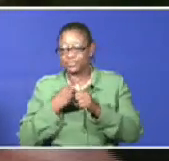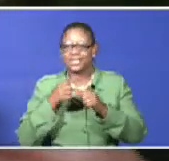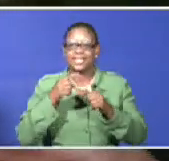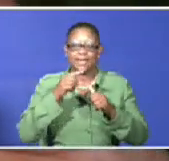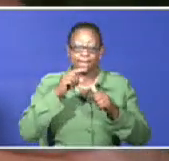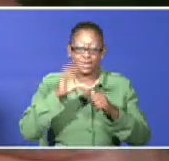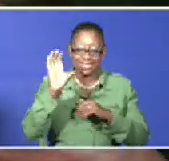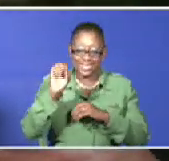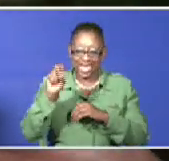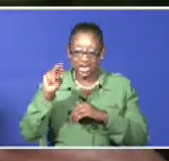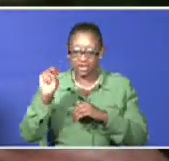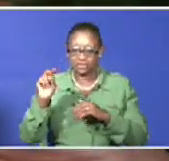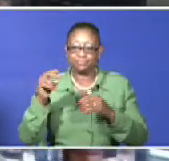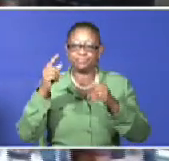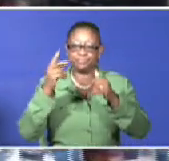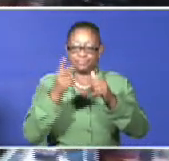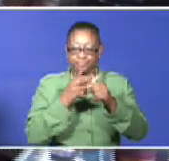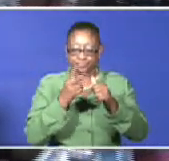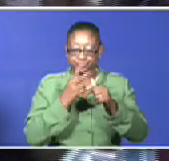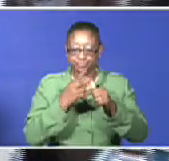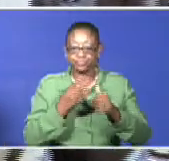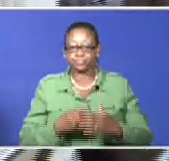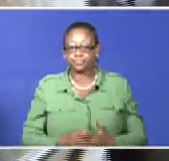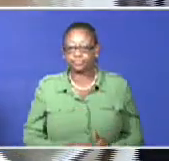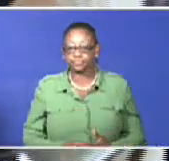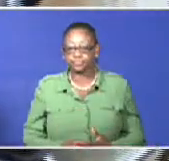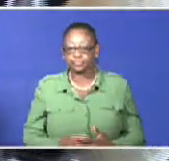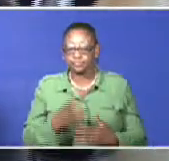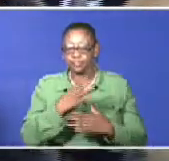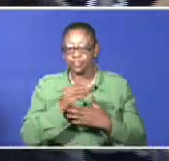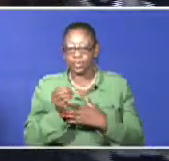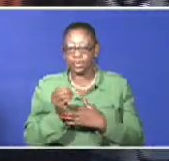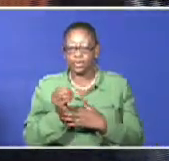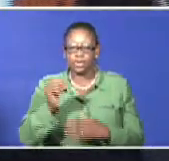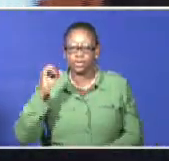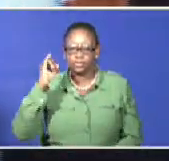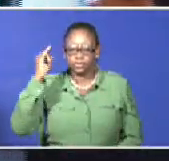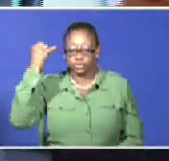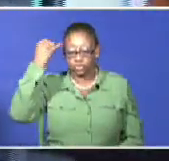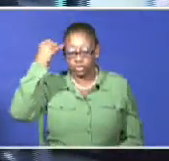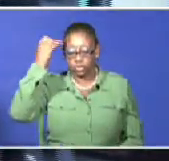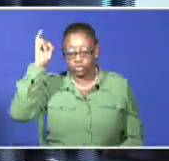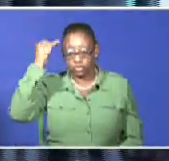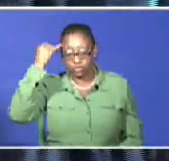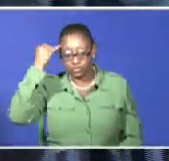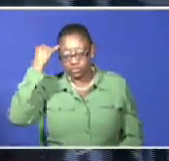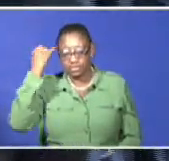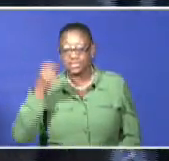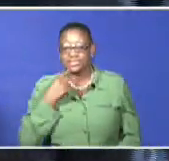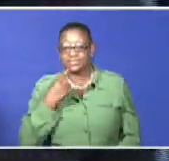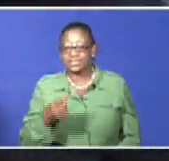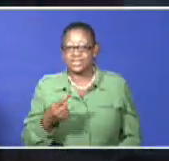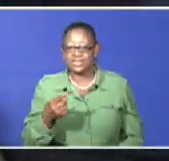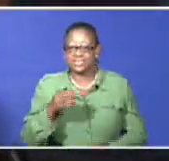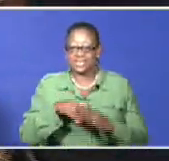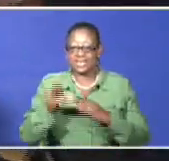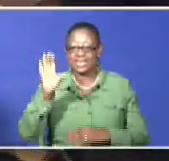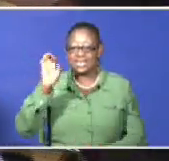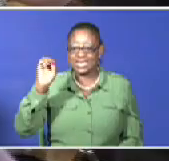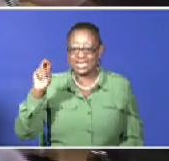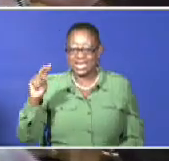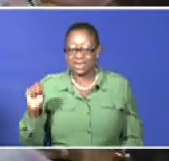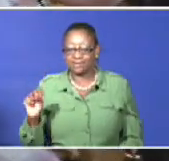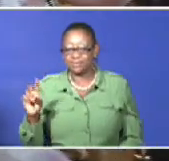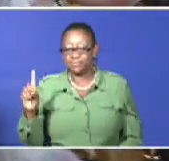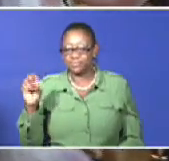and launch as we did in the United States. Director General of Tourism Joy Gerbilou and Senior Director for the Bahamas Tourism Office in Canada, Paul